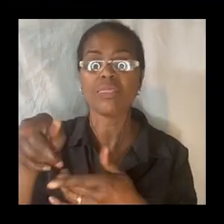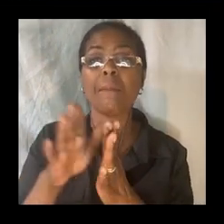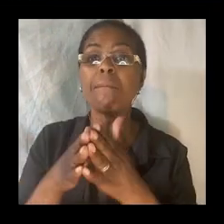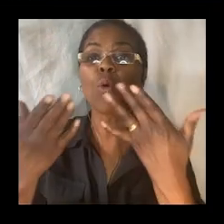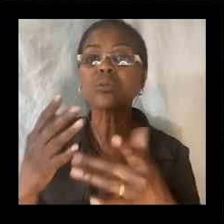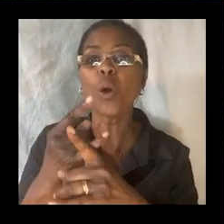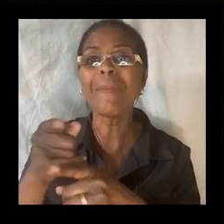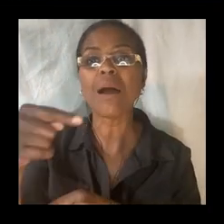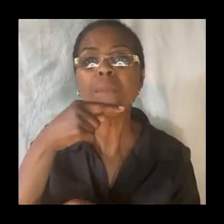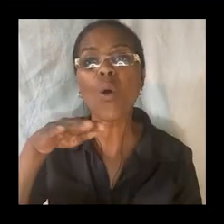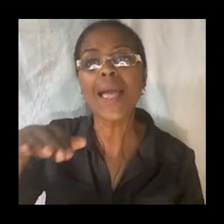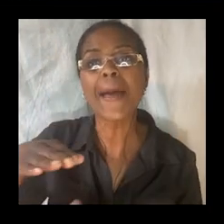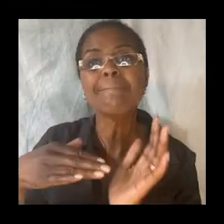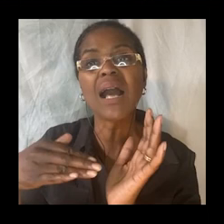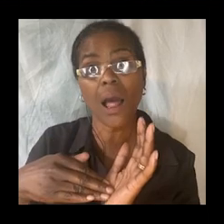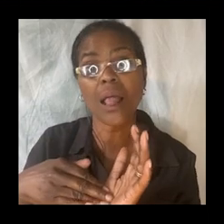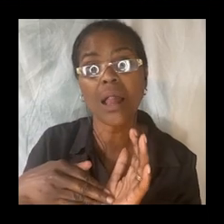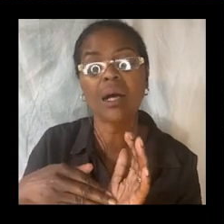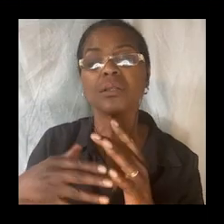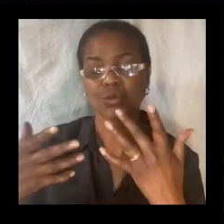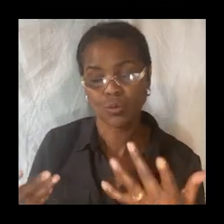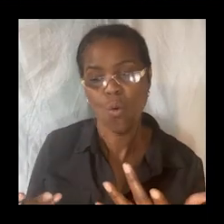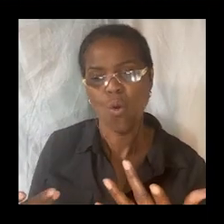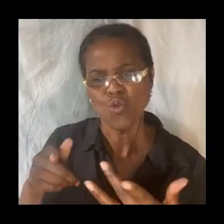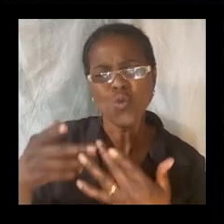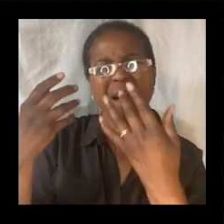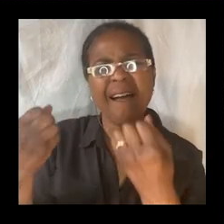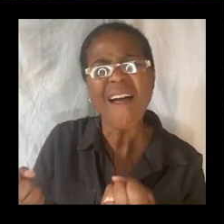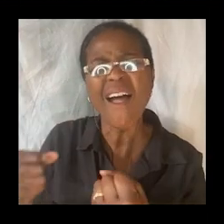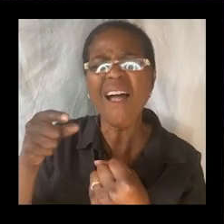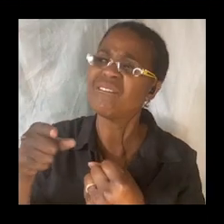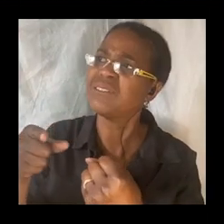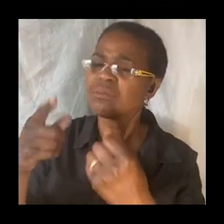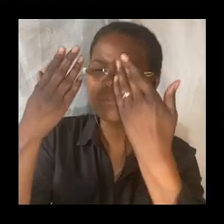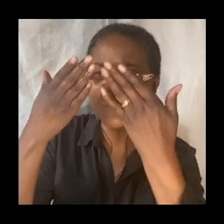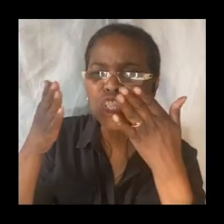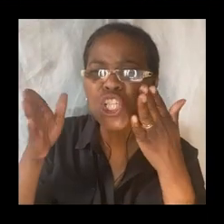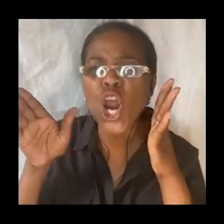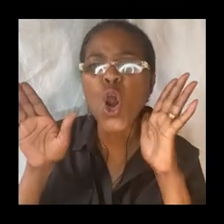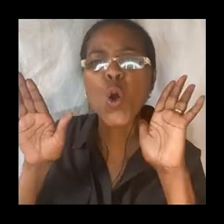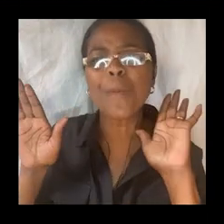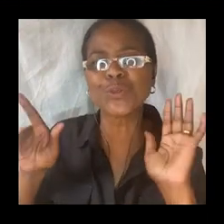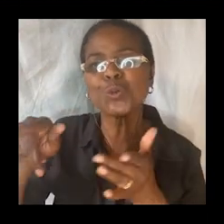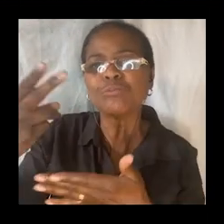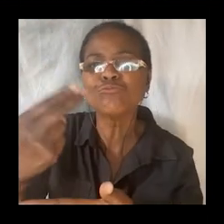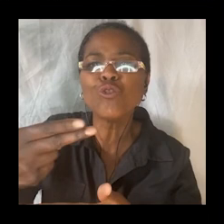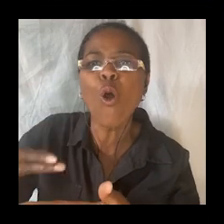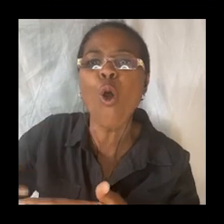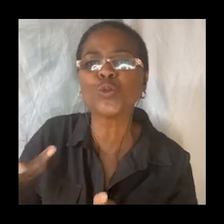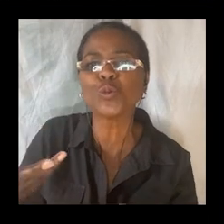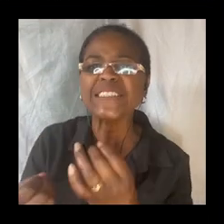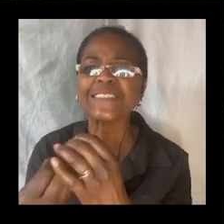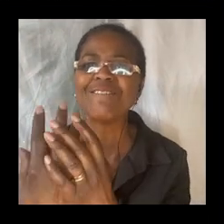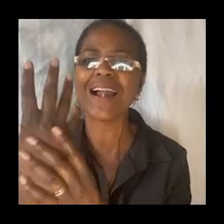is really set within the imagination of Michael, which as the artist must have given you so much scope,